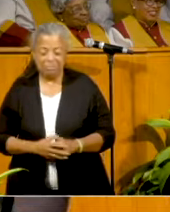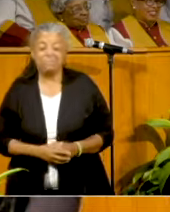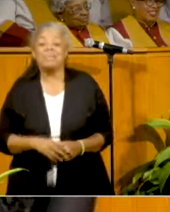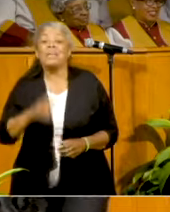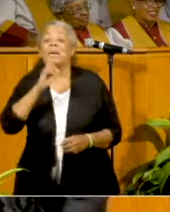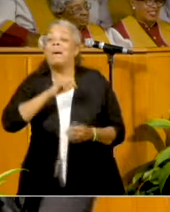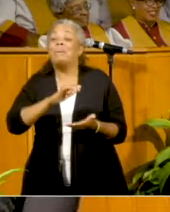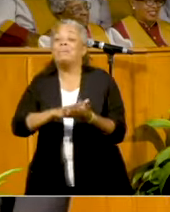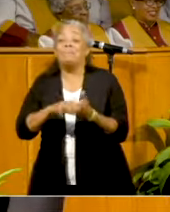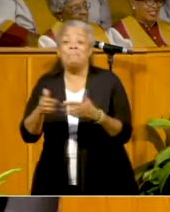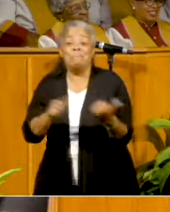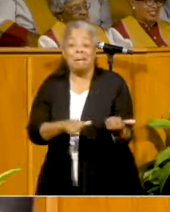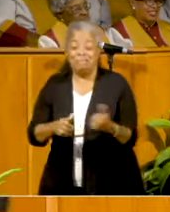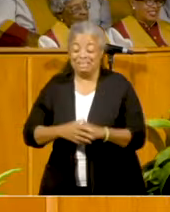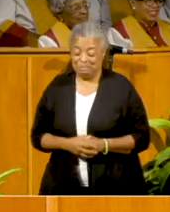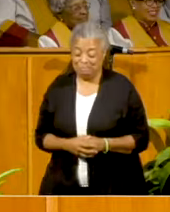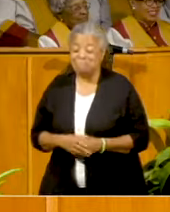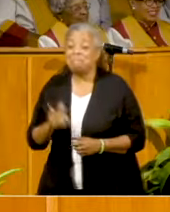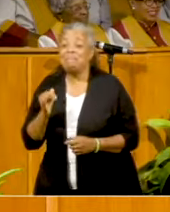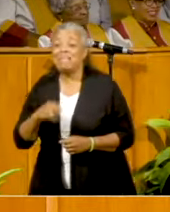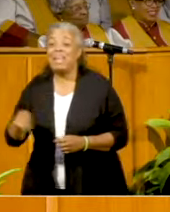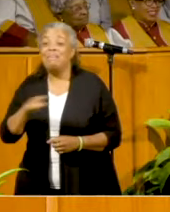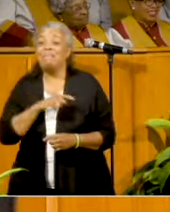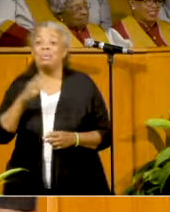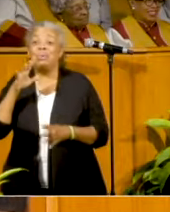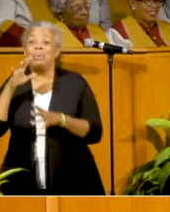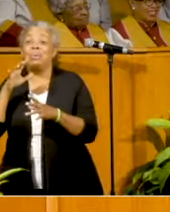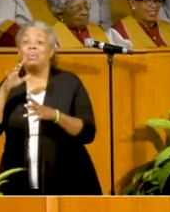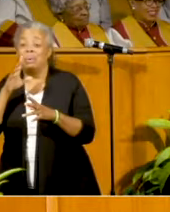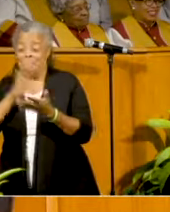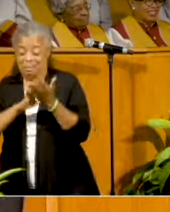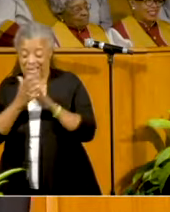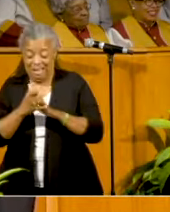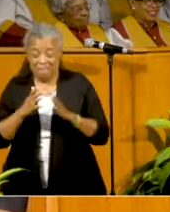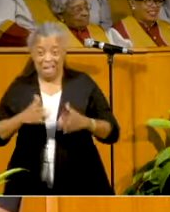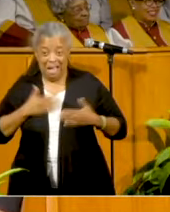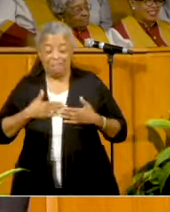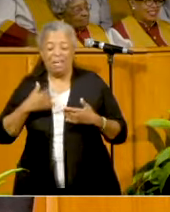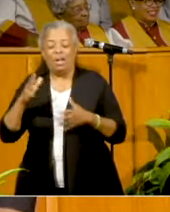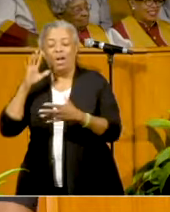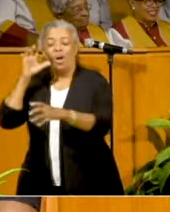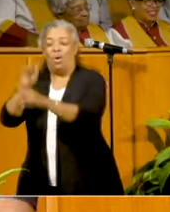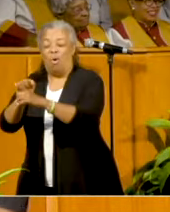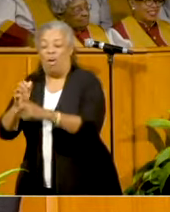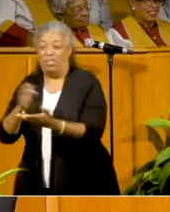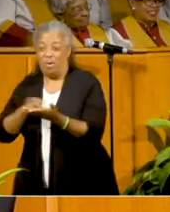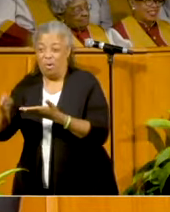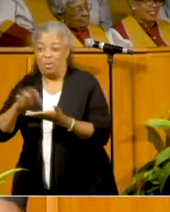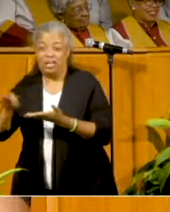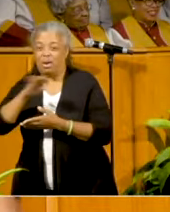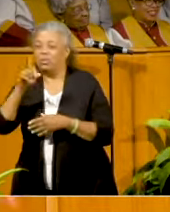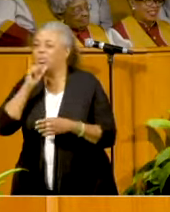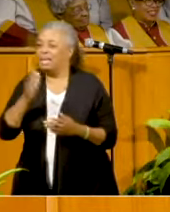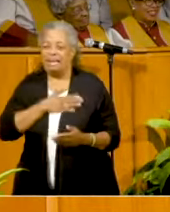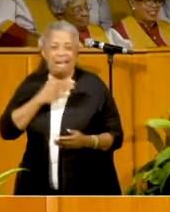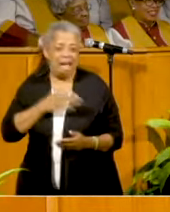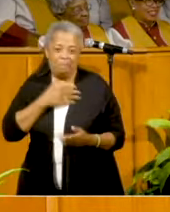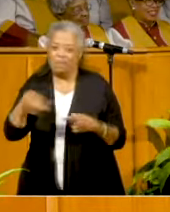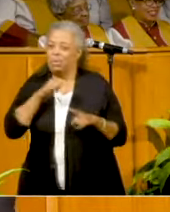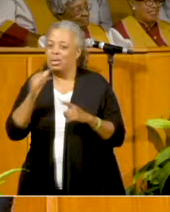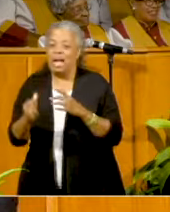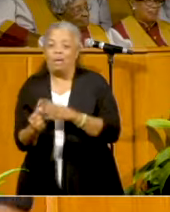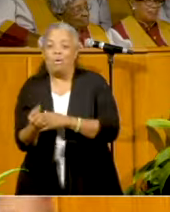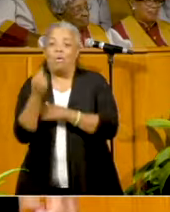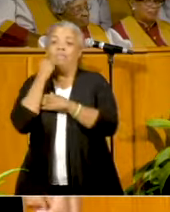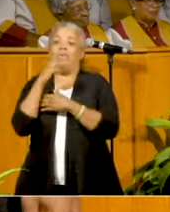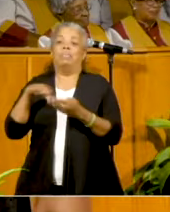Old school Baptists, if you caught the Holy Ghost, because that's the language we use, you didn't get happy and you weren't overcome